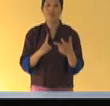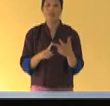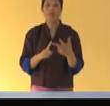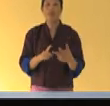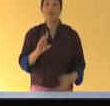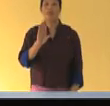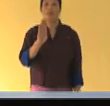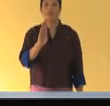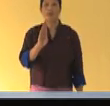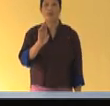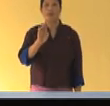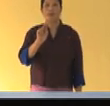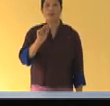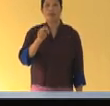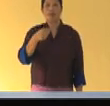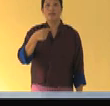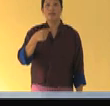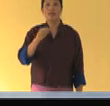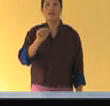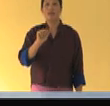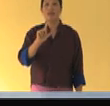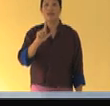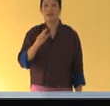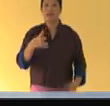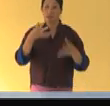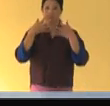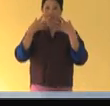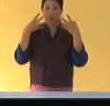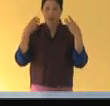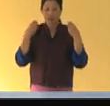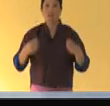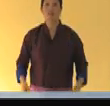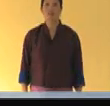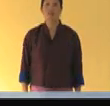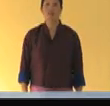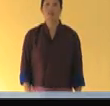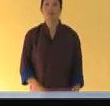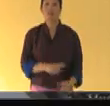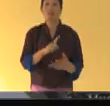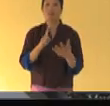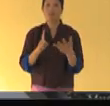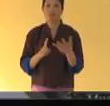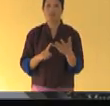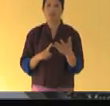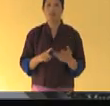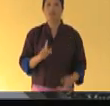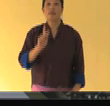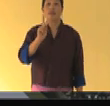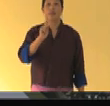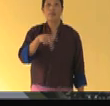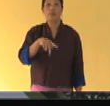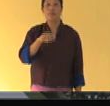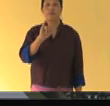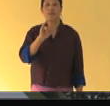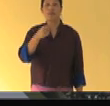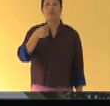of the forest. And it is also one of the most illegally traded species in Bhutan. So similarly, we have like musk deer and also